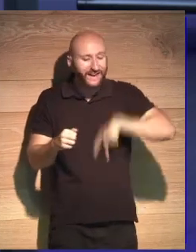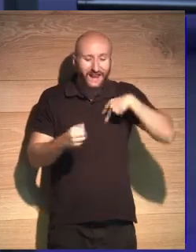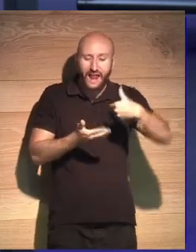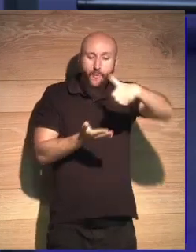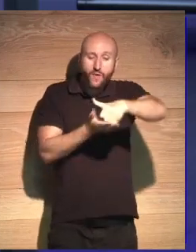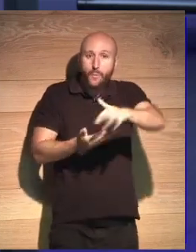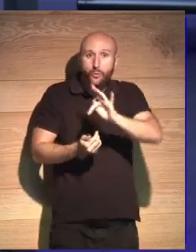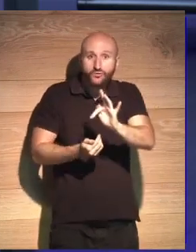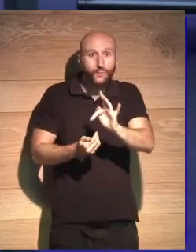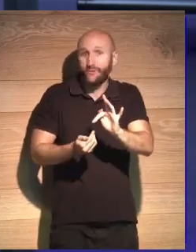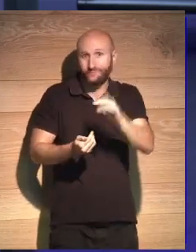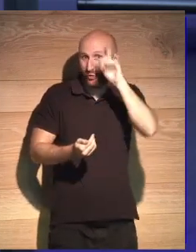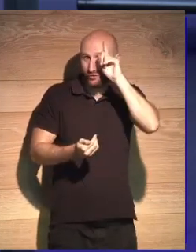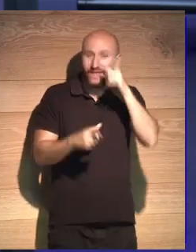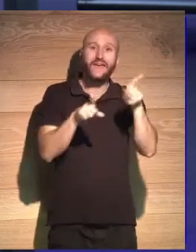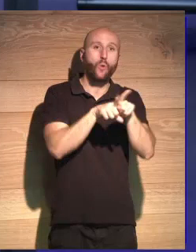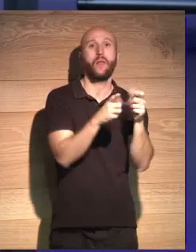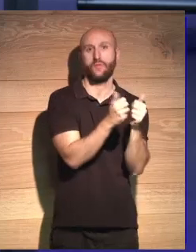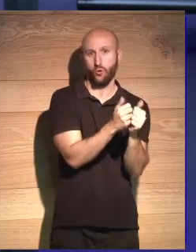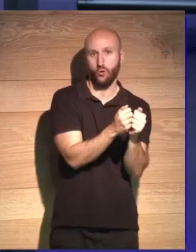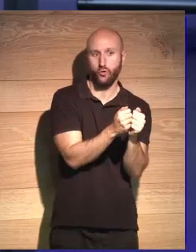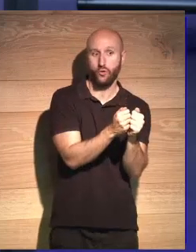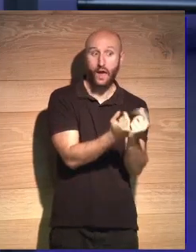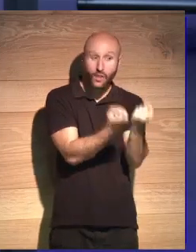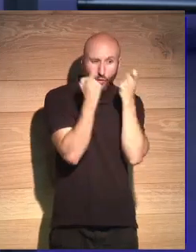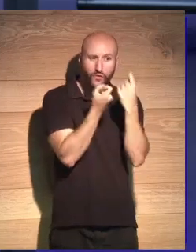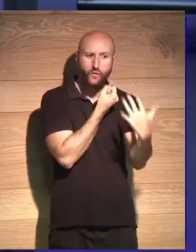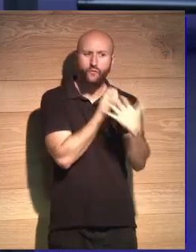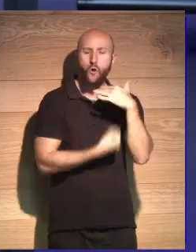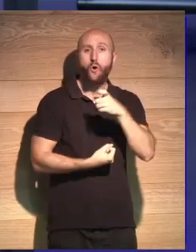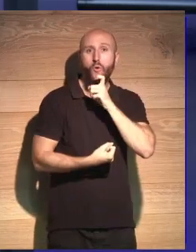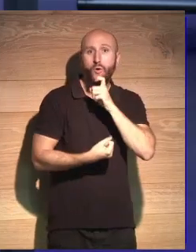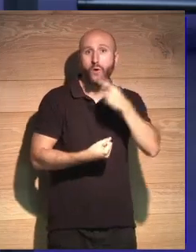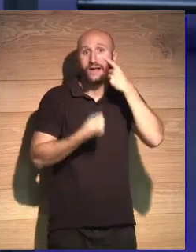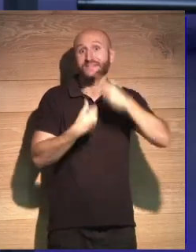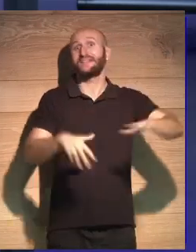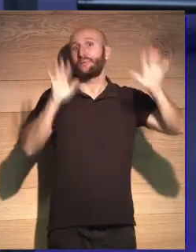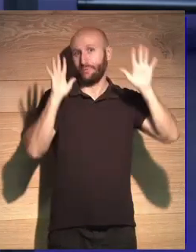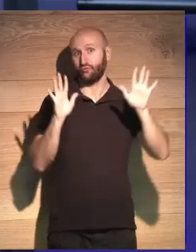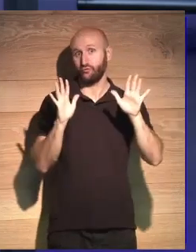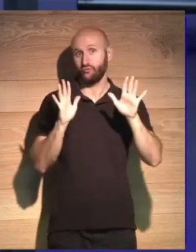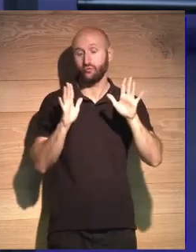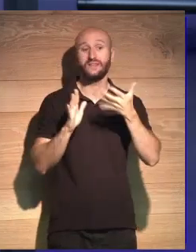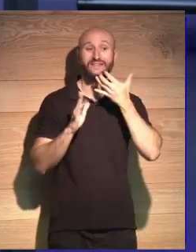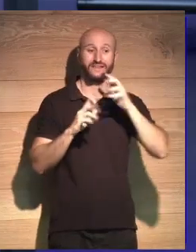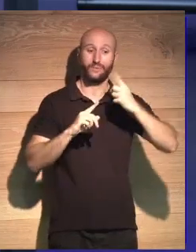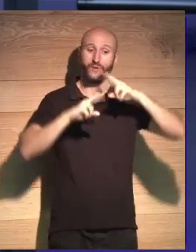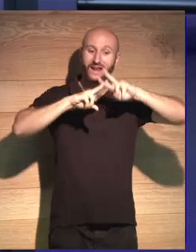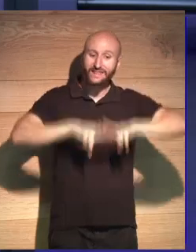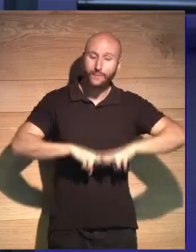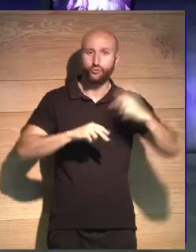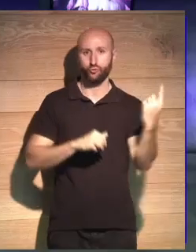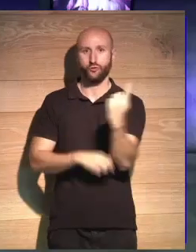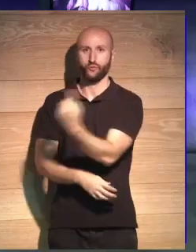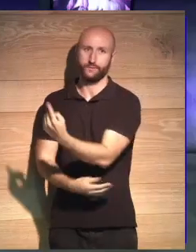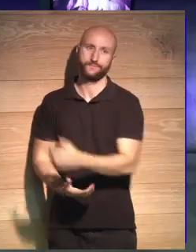certain ingredient, but we cannot talk about the effects of food in general. What are the educational effects of video games? Well, we need to determine